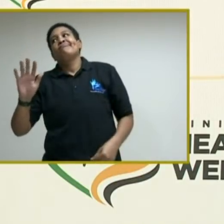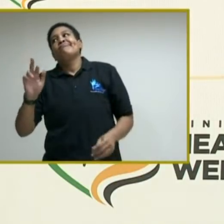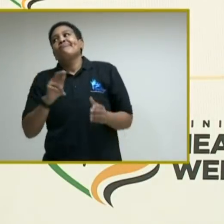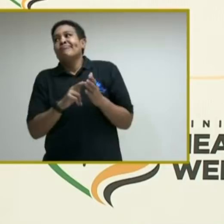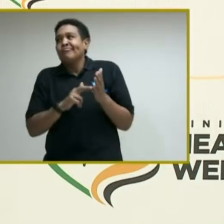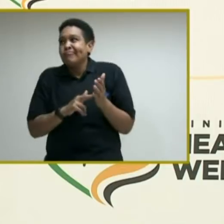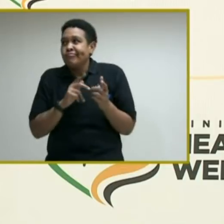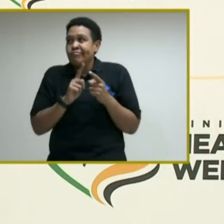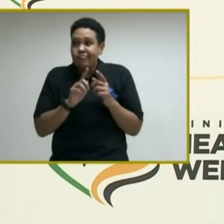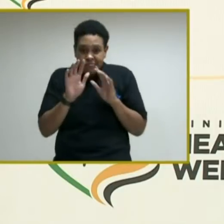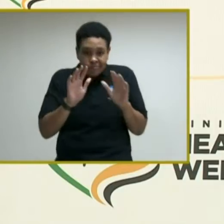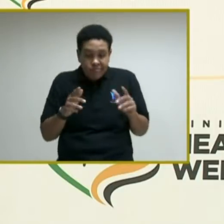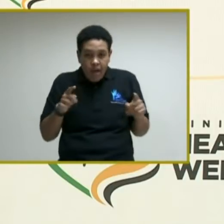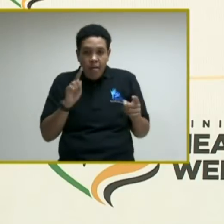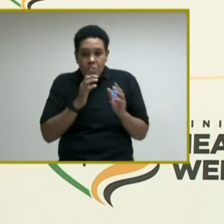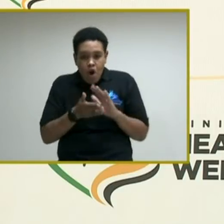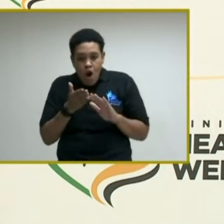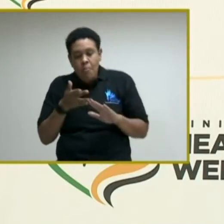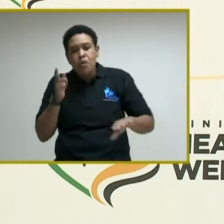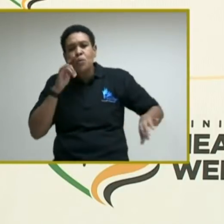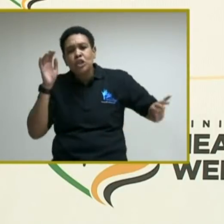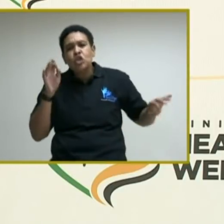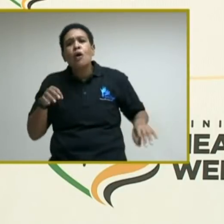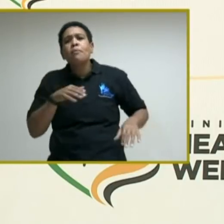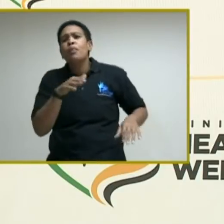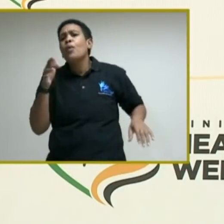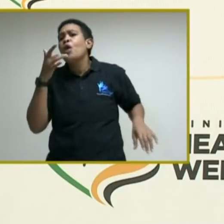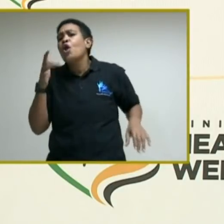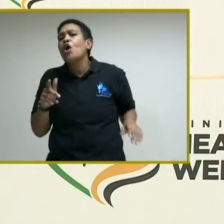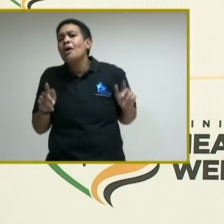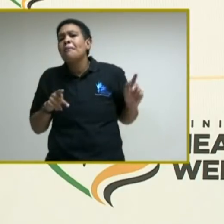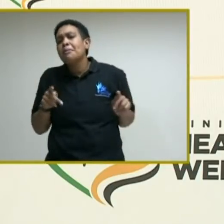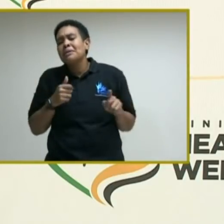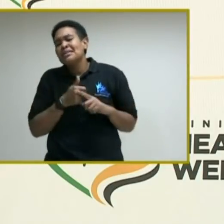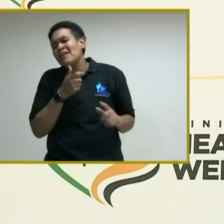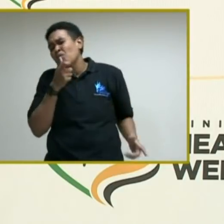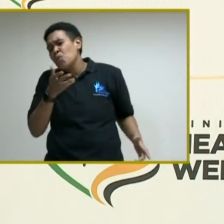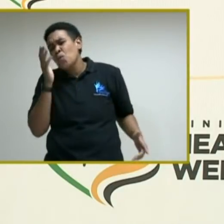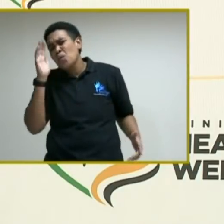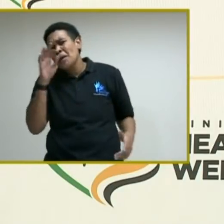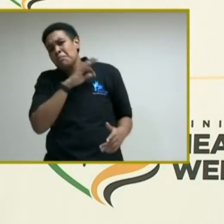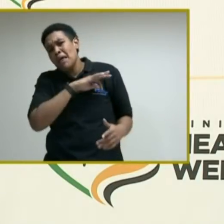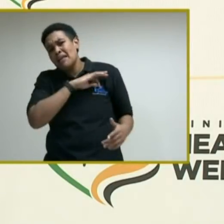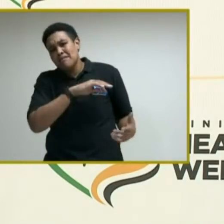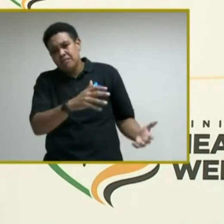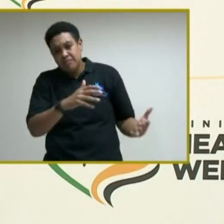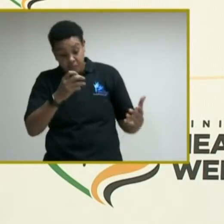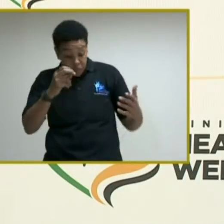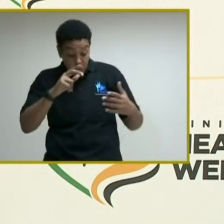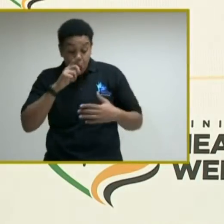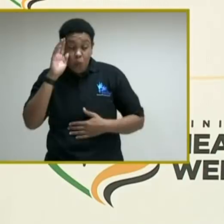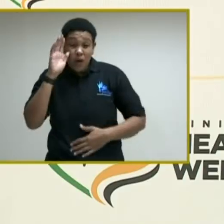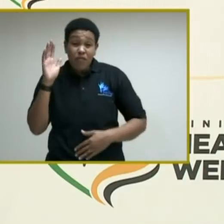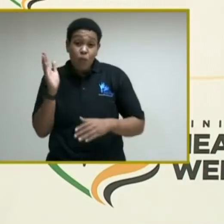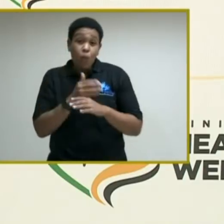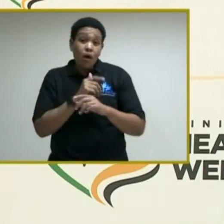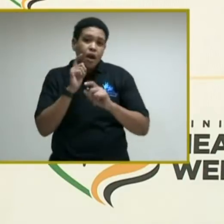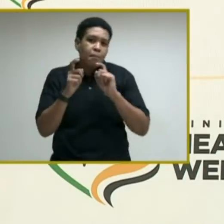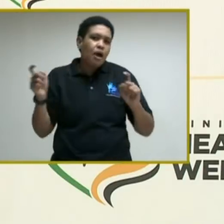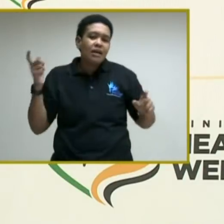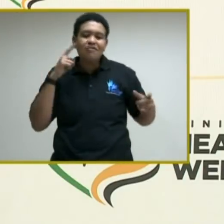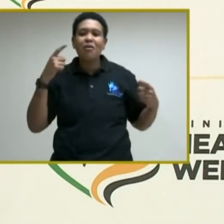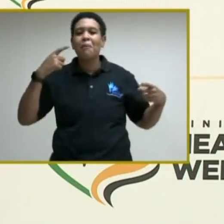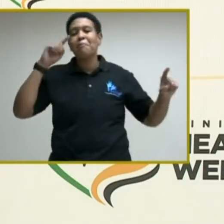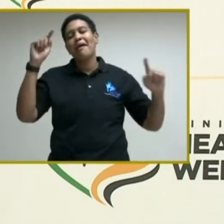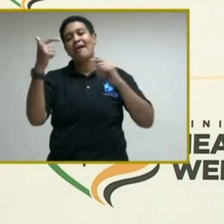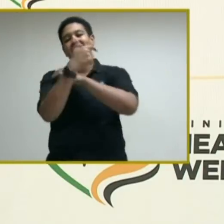protocols and regulations that they operate, those lucky persons who would benefit or would have won a prize for getting